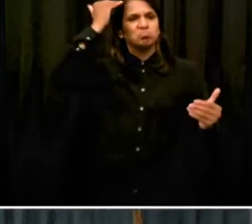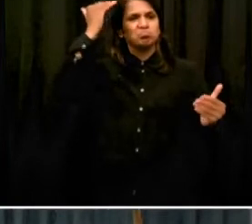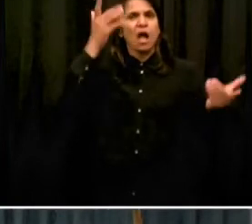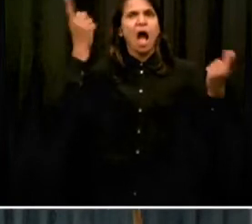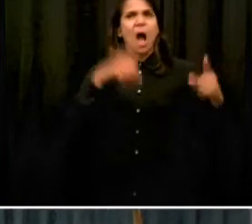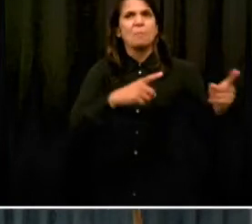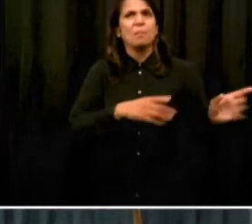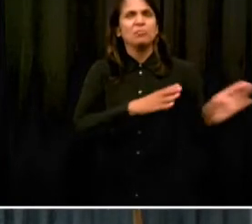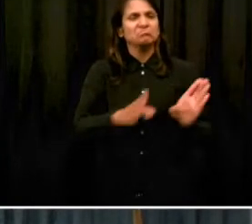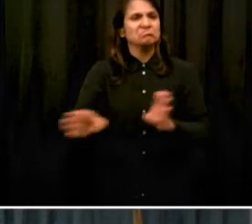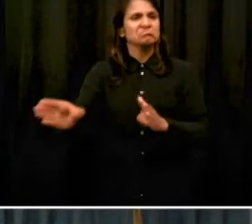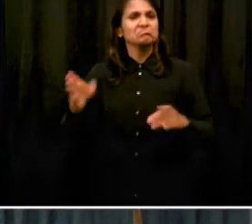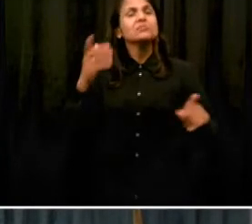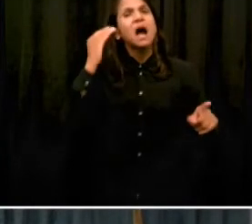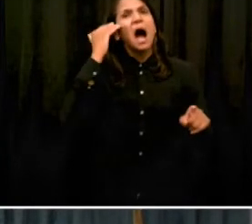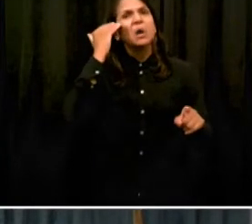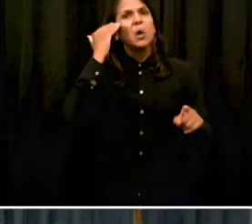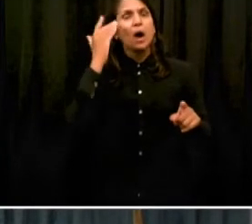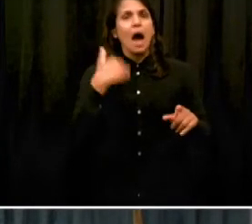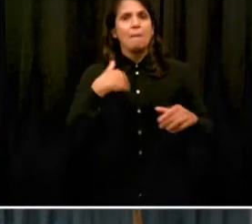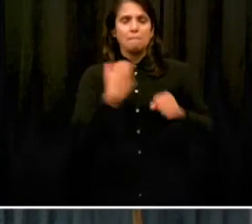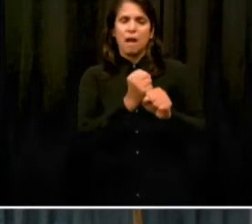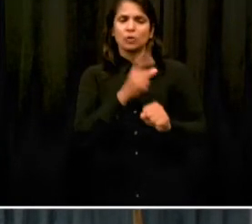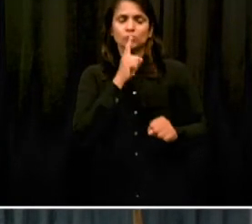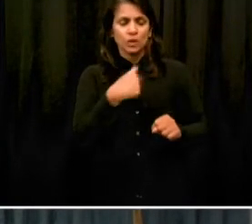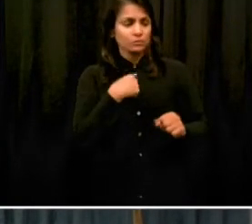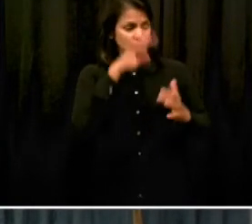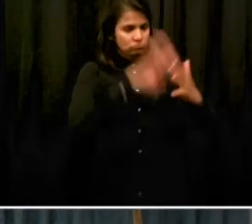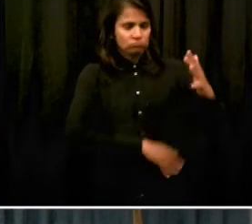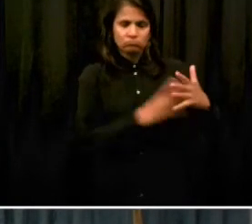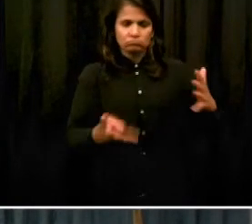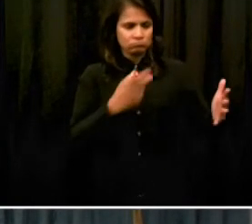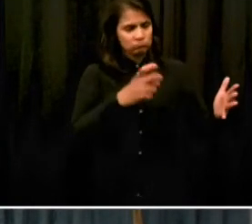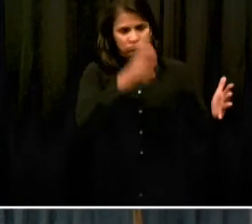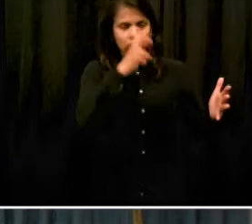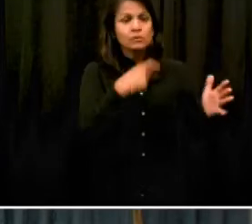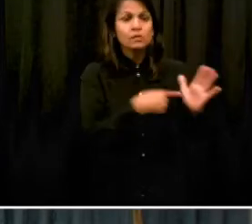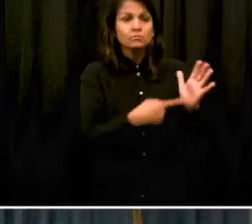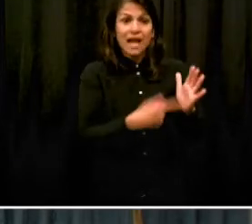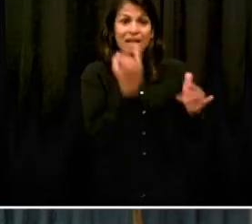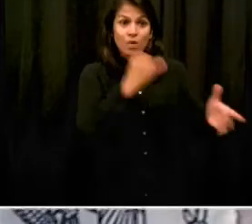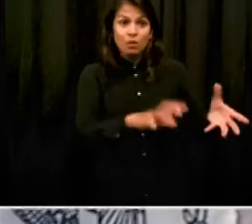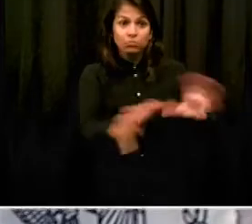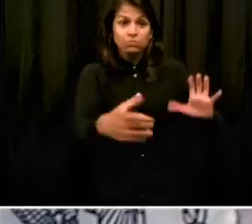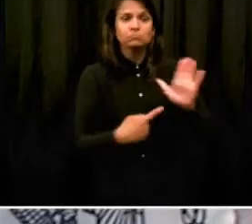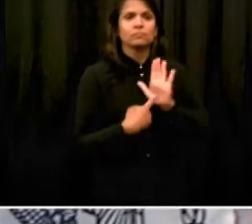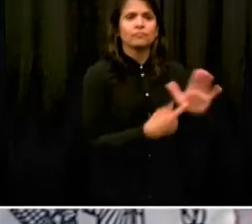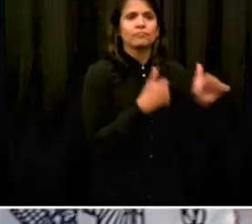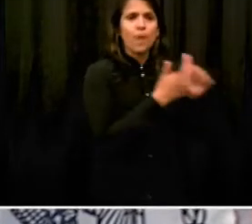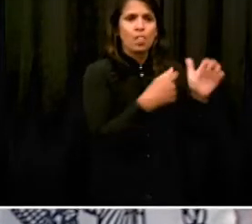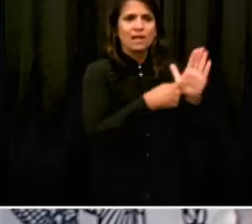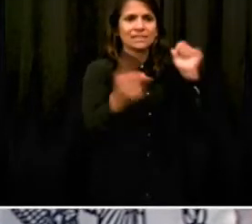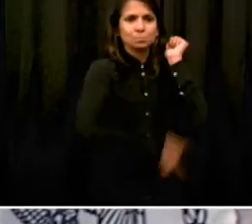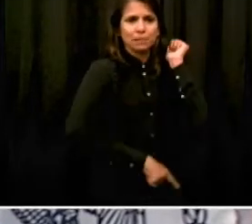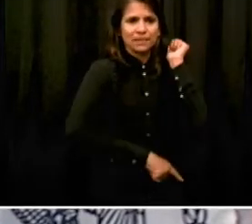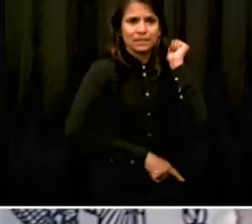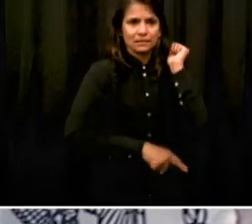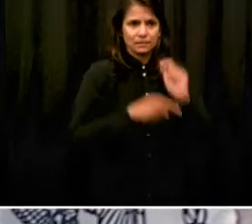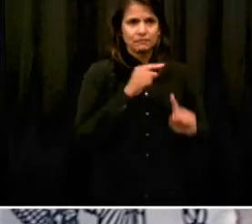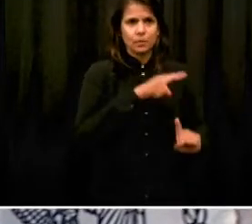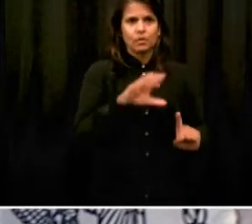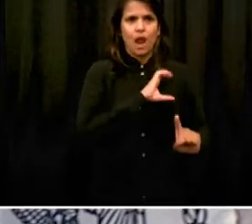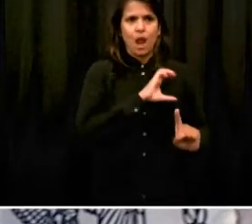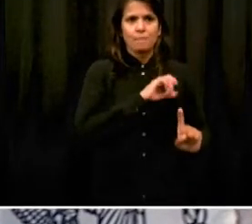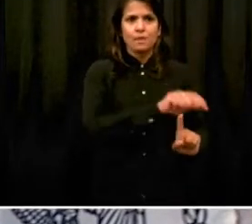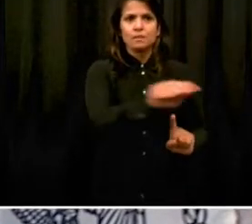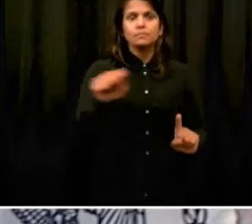ahead. Next up, we have Jillian from WBAI. Good morning, Mr. Mayor. How are you? Good, Jillian. How you